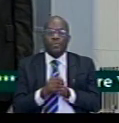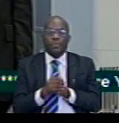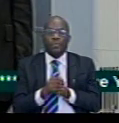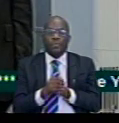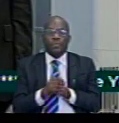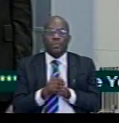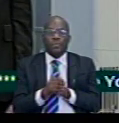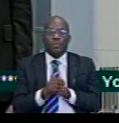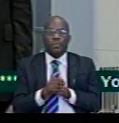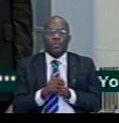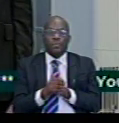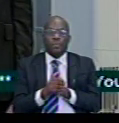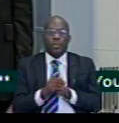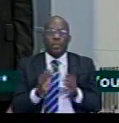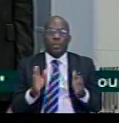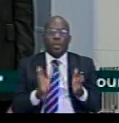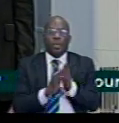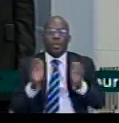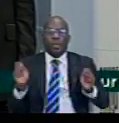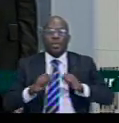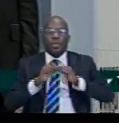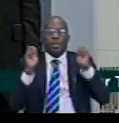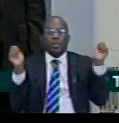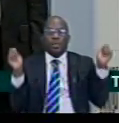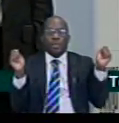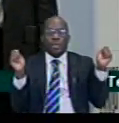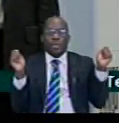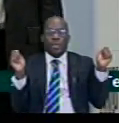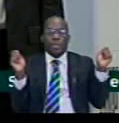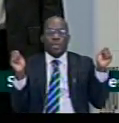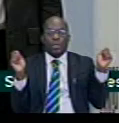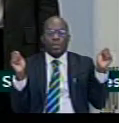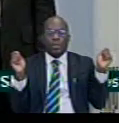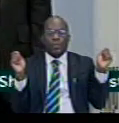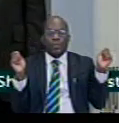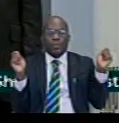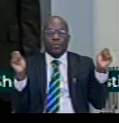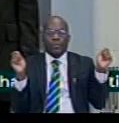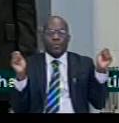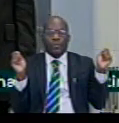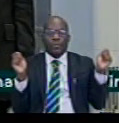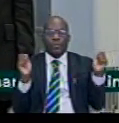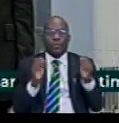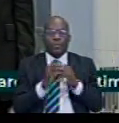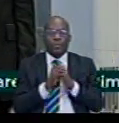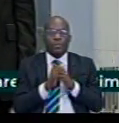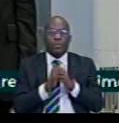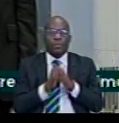Hallelujah.